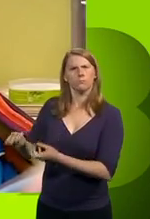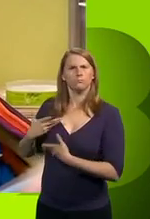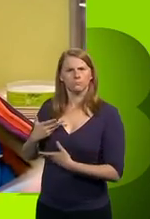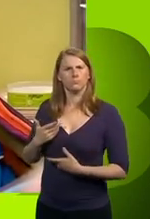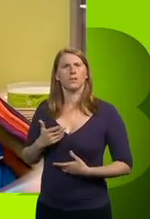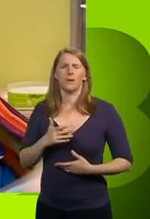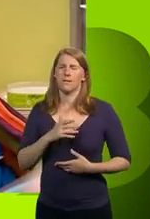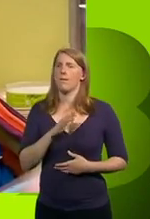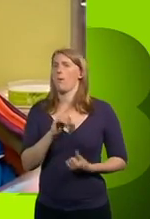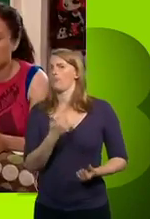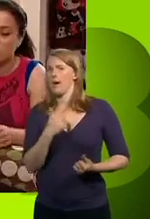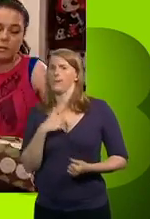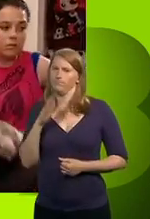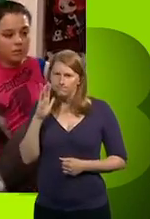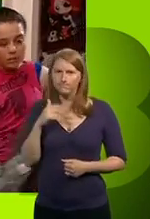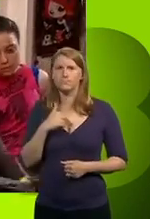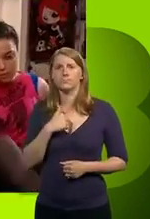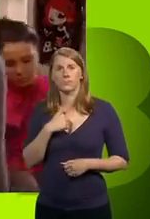me who's been leaving the toilet seat up in the bathroom.